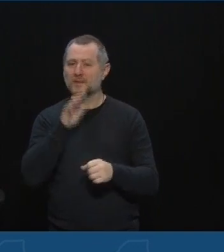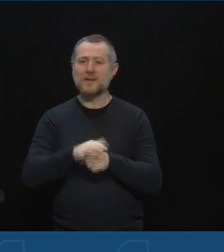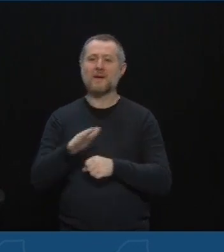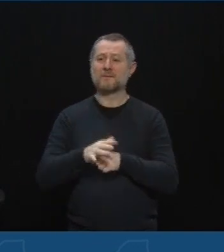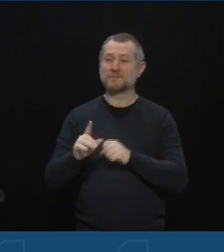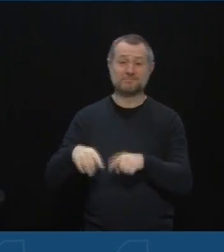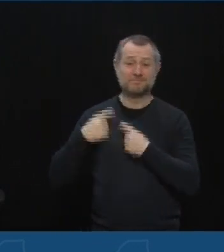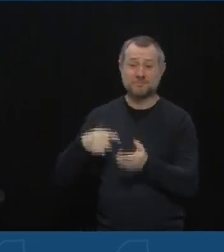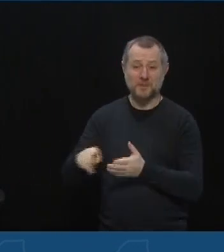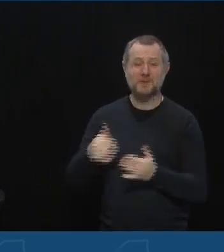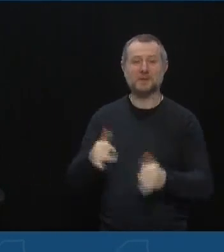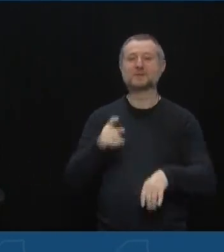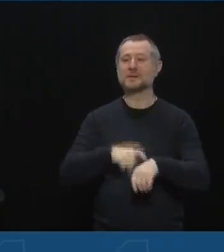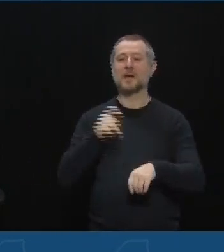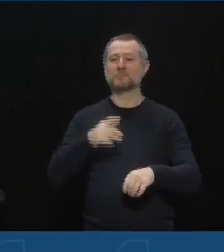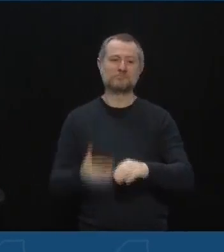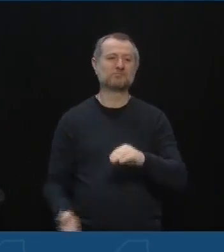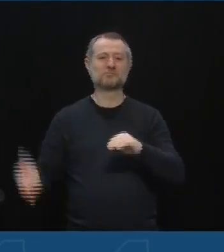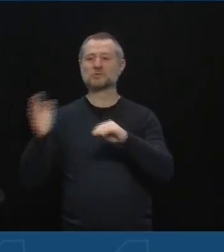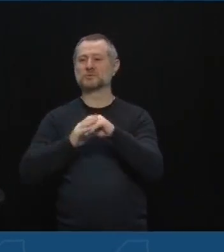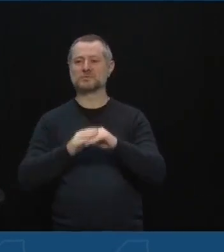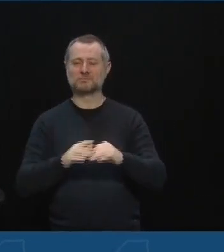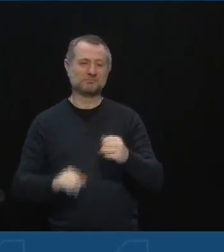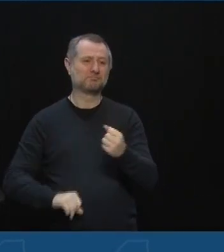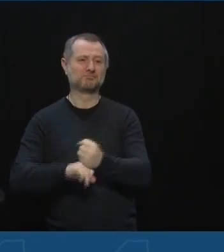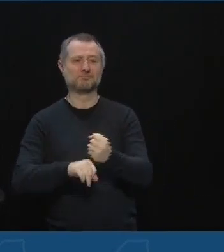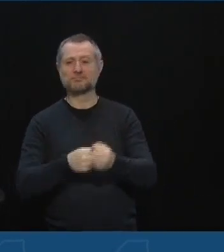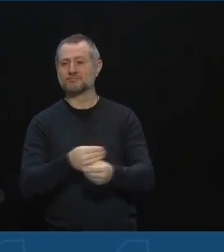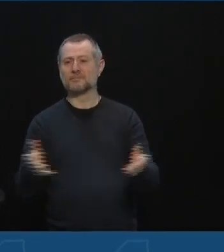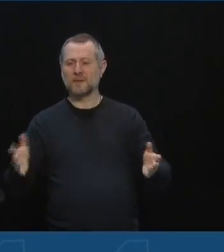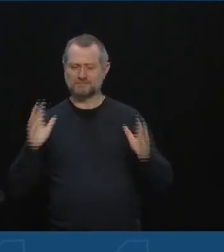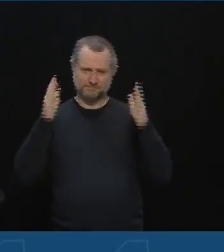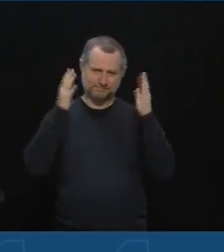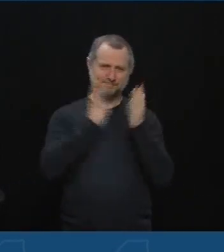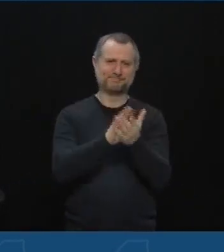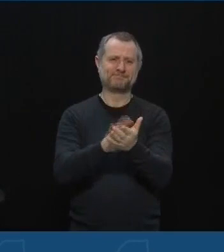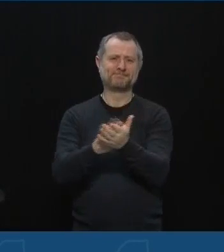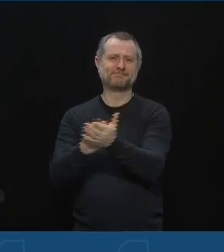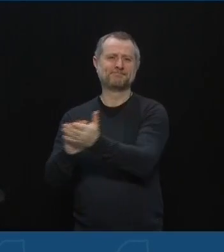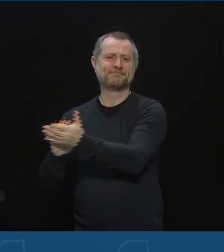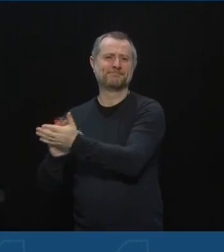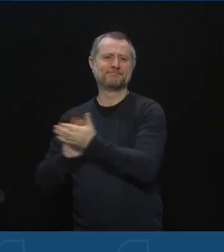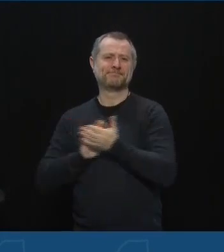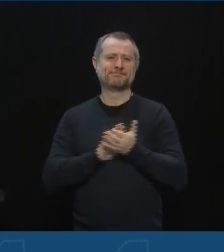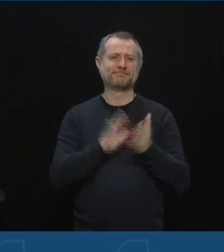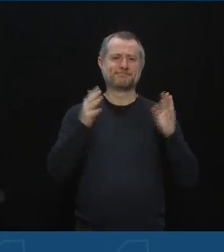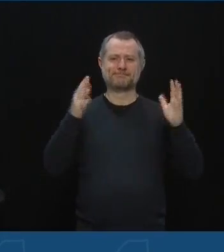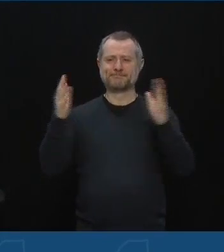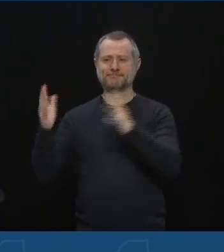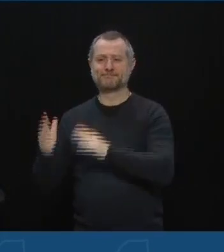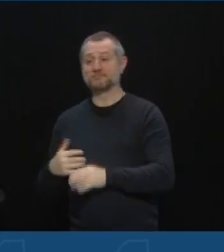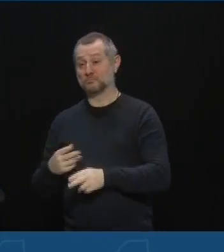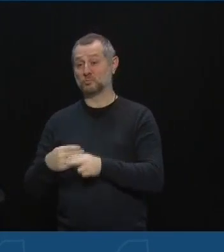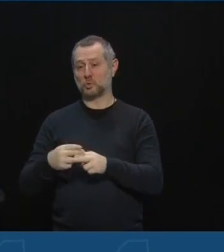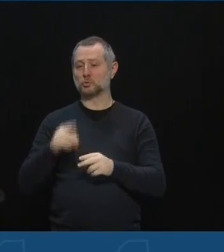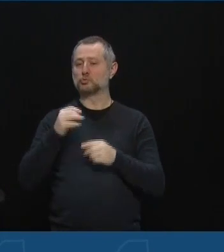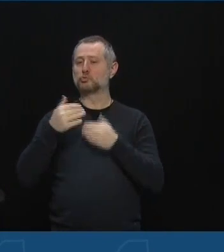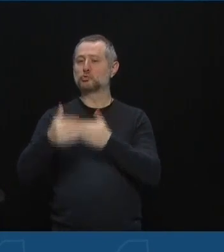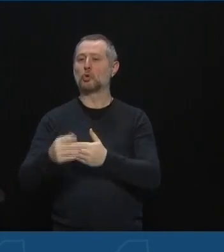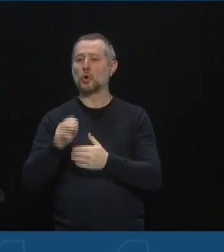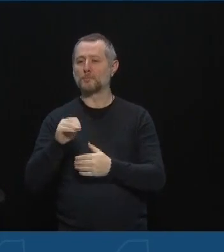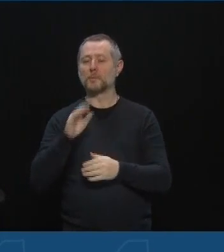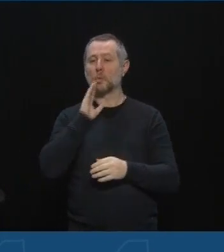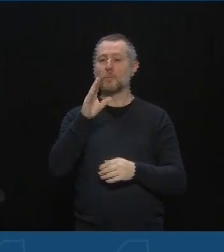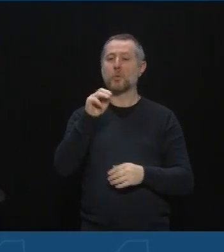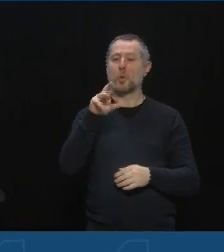So let's take care of these people. So in the short term, we're going to give them bonuses just to say thank you.